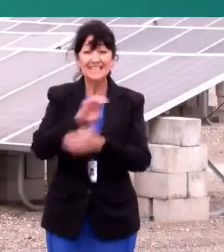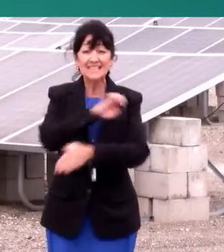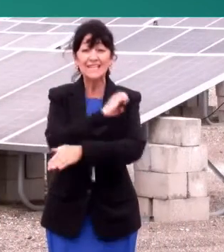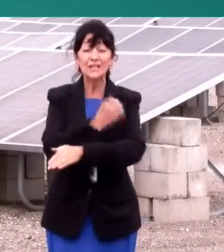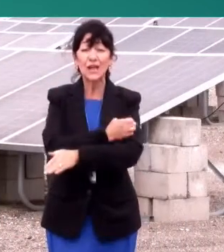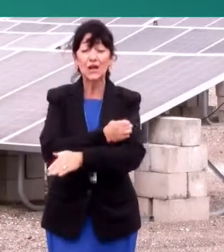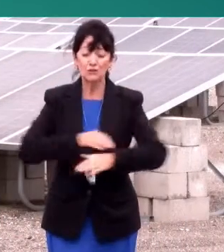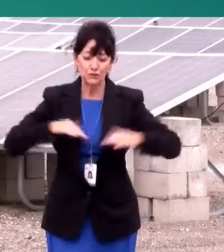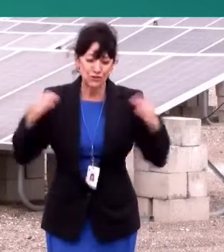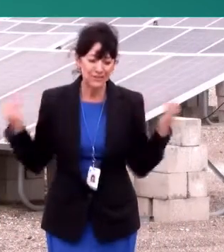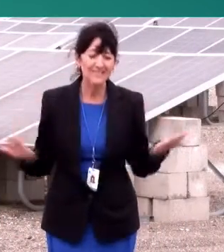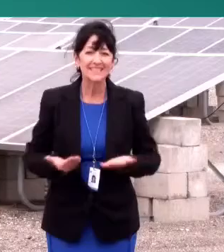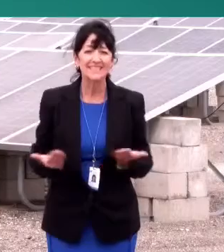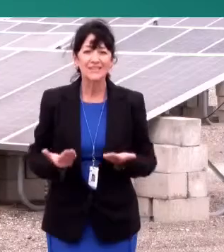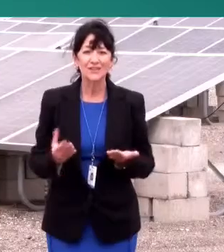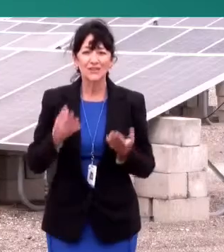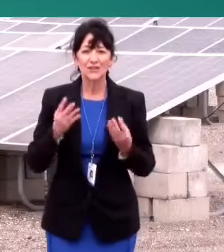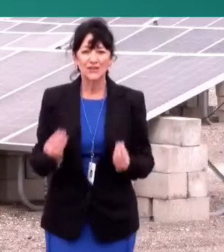pun intended.